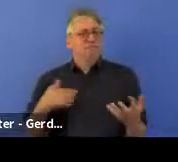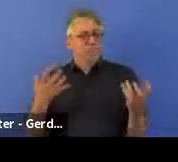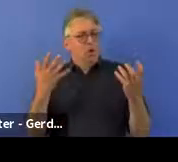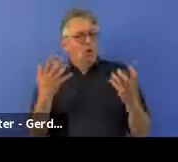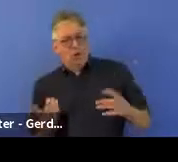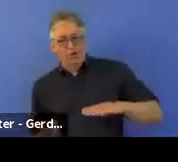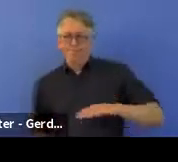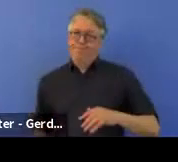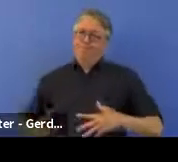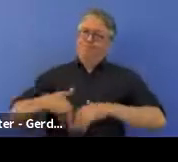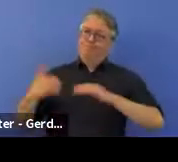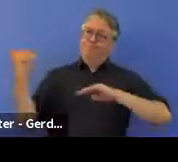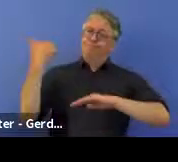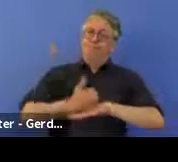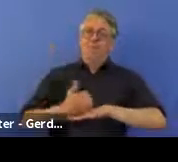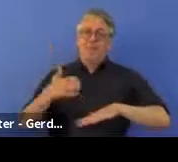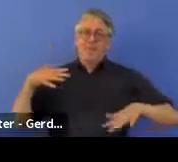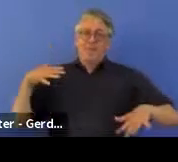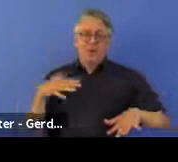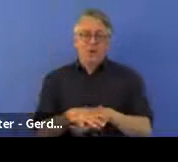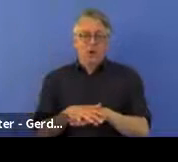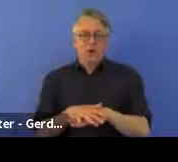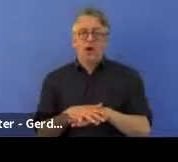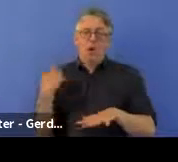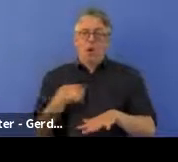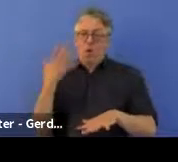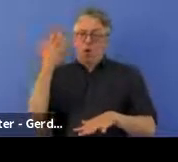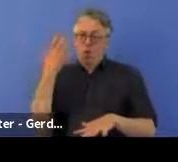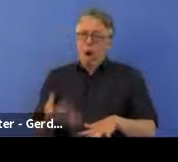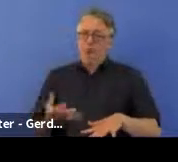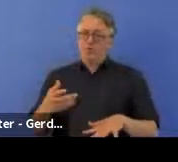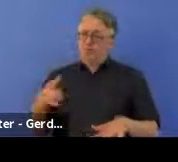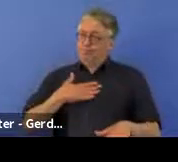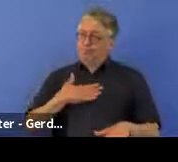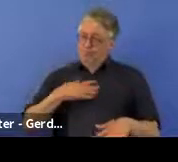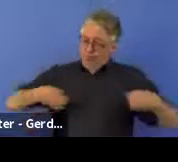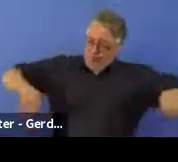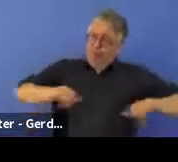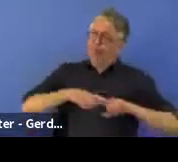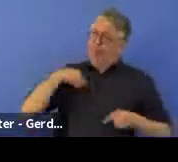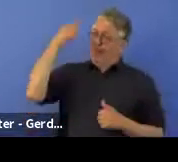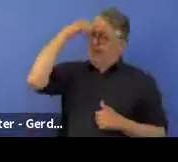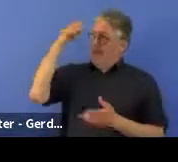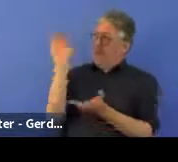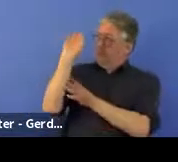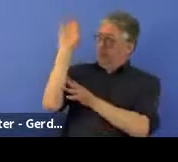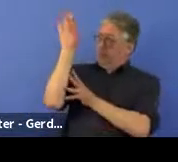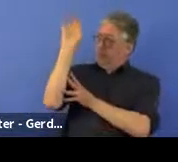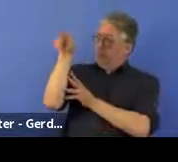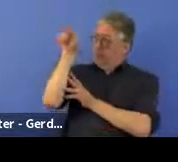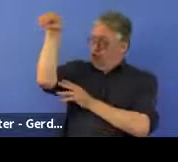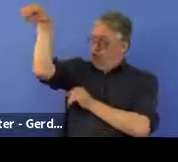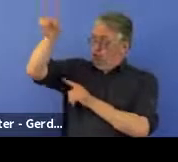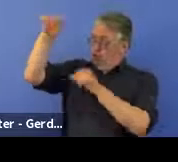with disability was felt so that they can have a say in all decision making. CCYDN